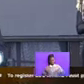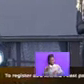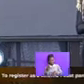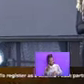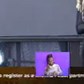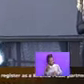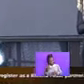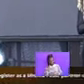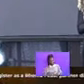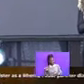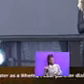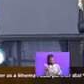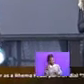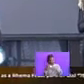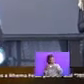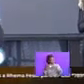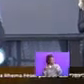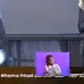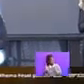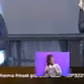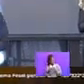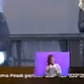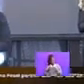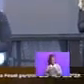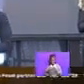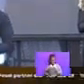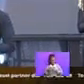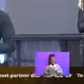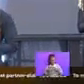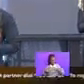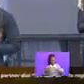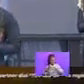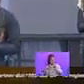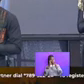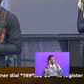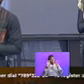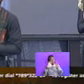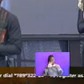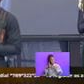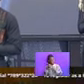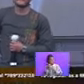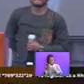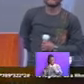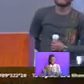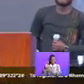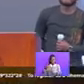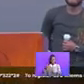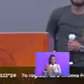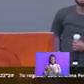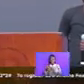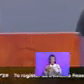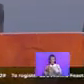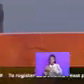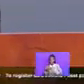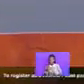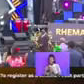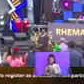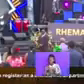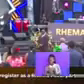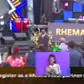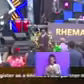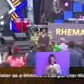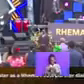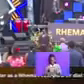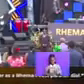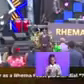eye opening people's ear how God was saying setting people free from all manner of sickness and disease and while I was doing the